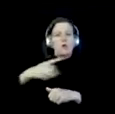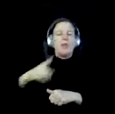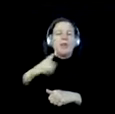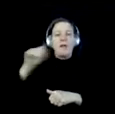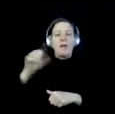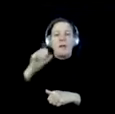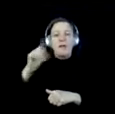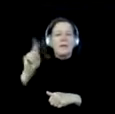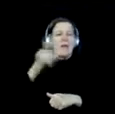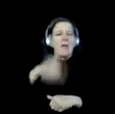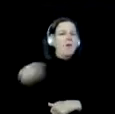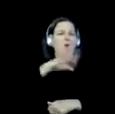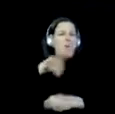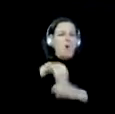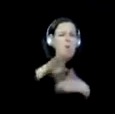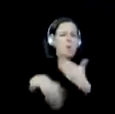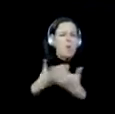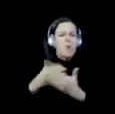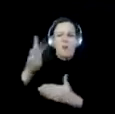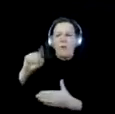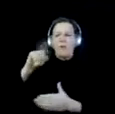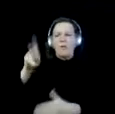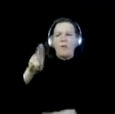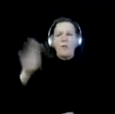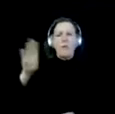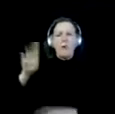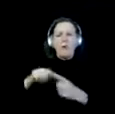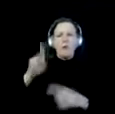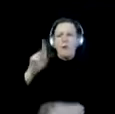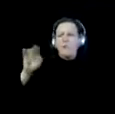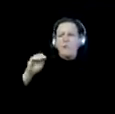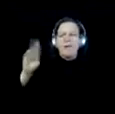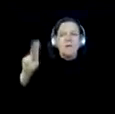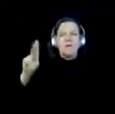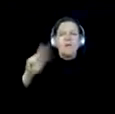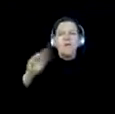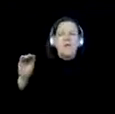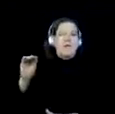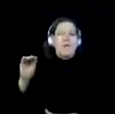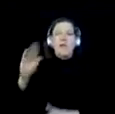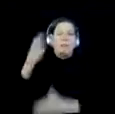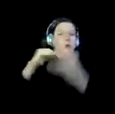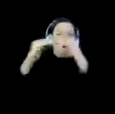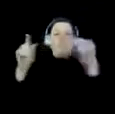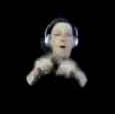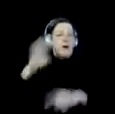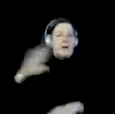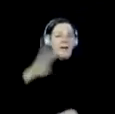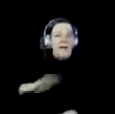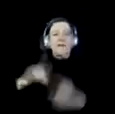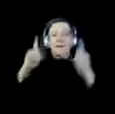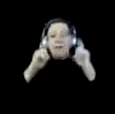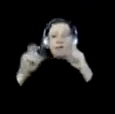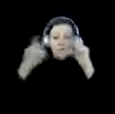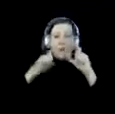this? From Walter B. to Kim K. No paradise like the past. Photography, phonography, the cinema, radio, television,